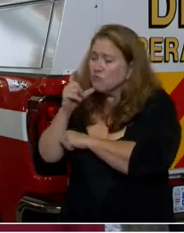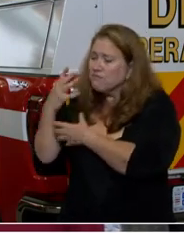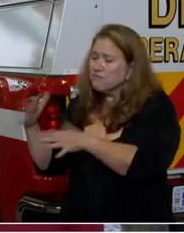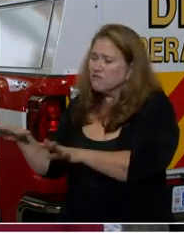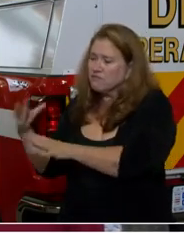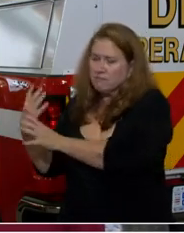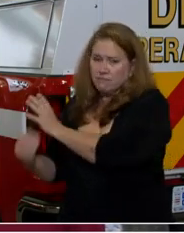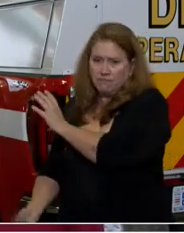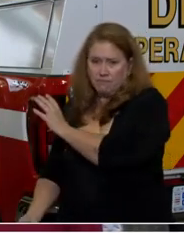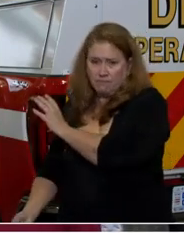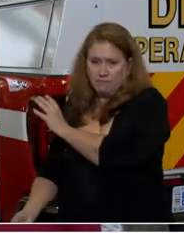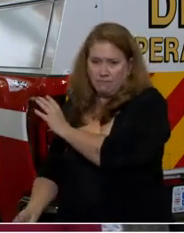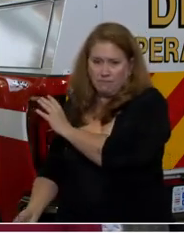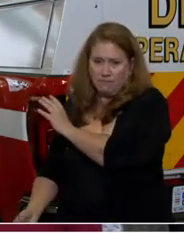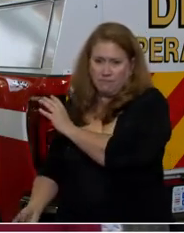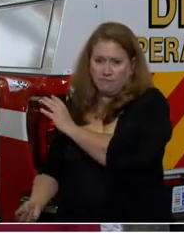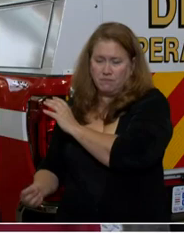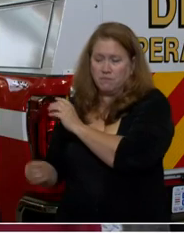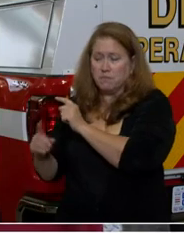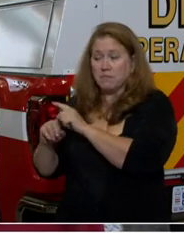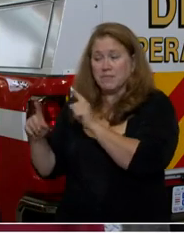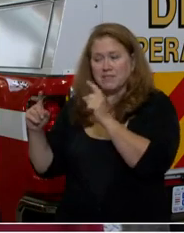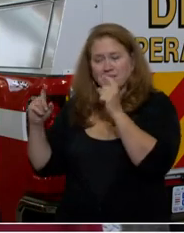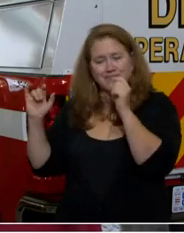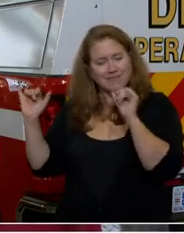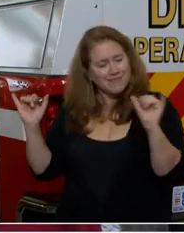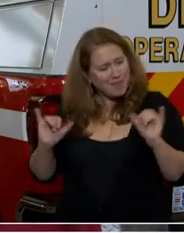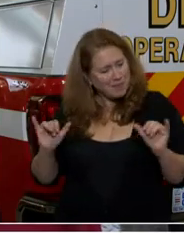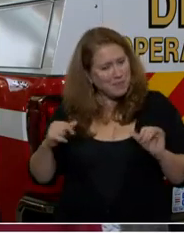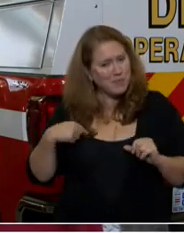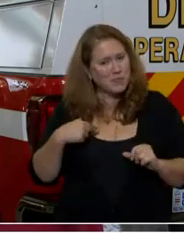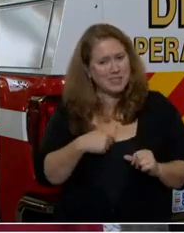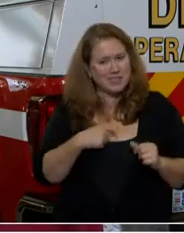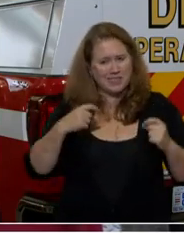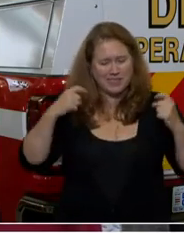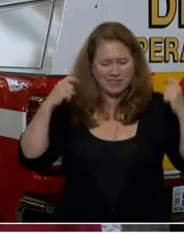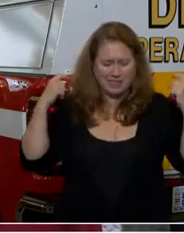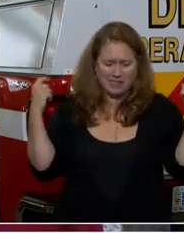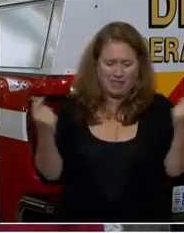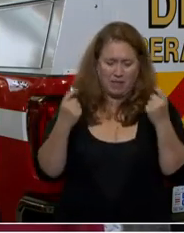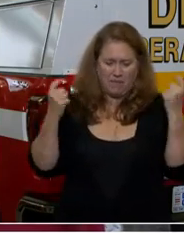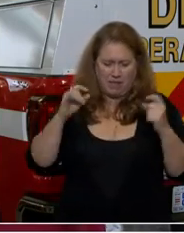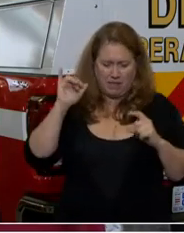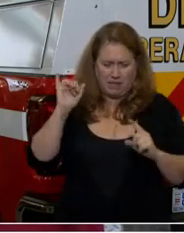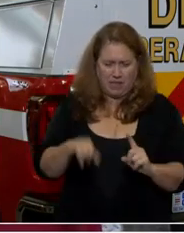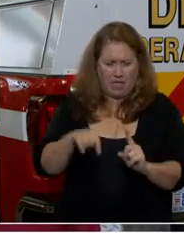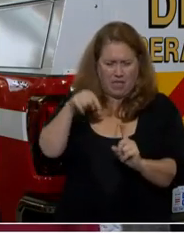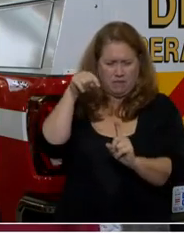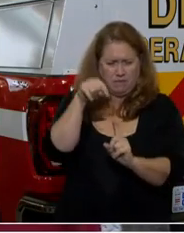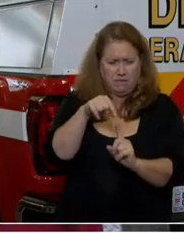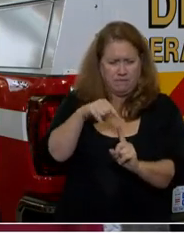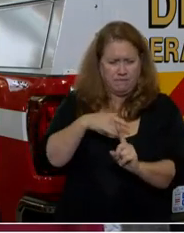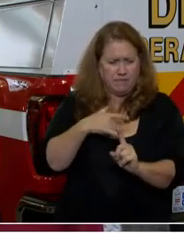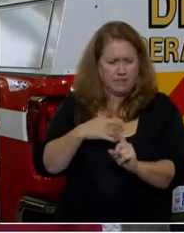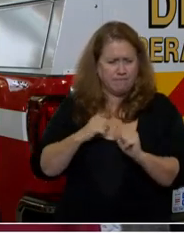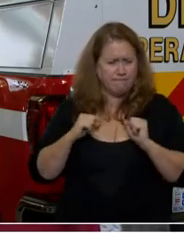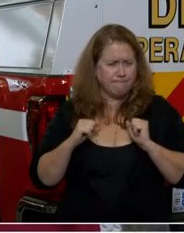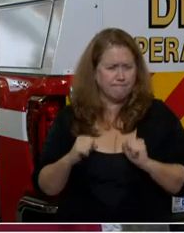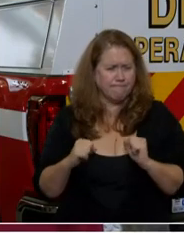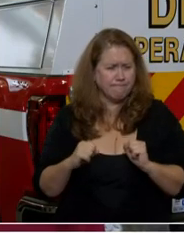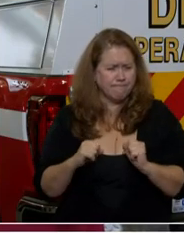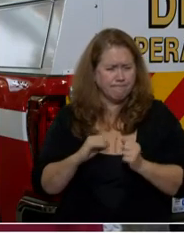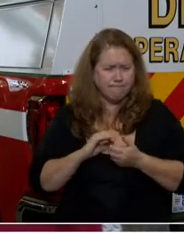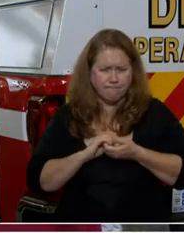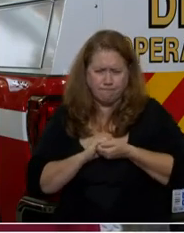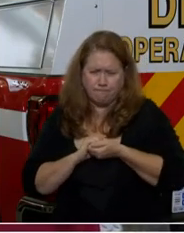unity that emerged in the darkness. Let us strive to build a world where love triumphs over